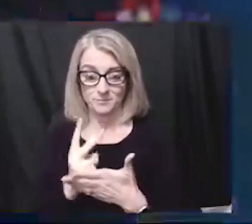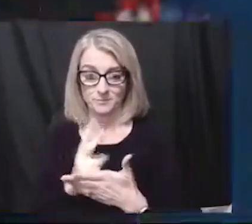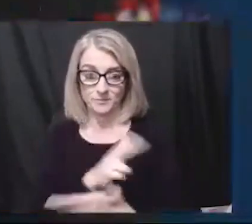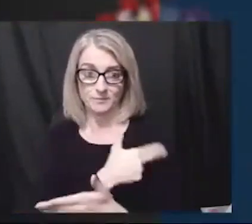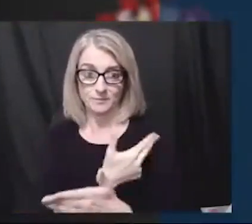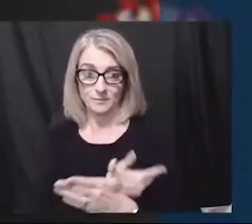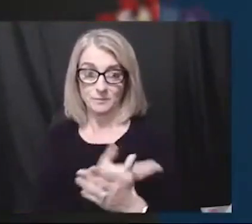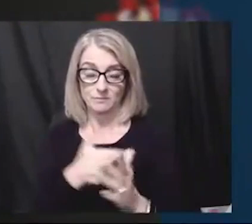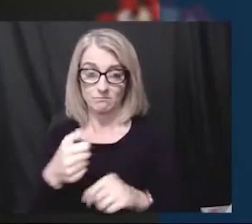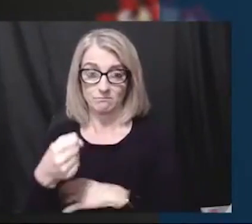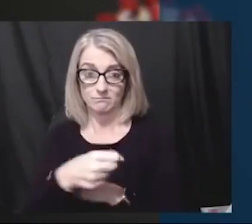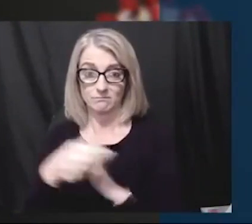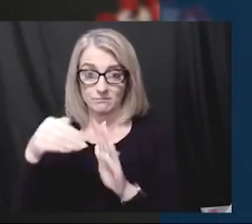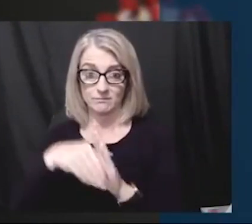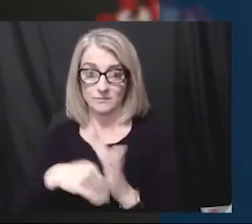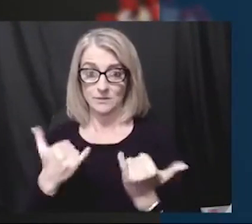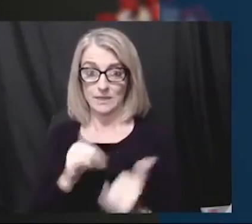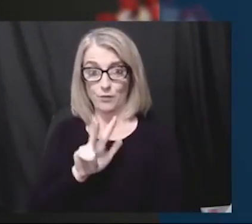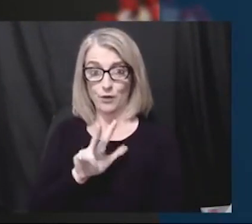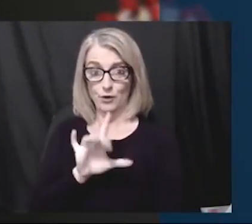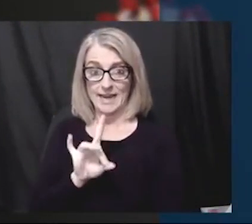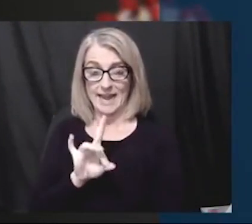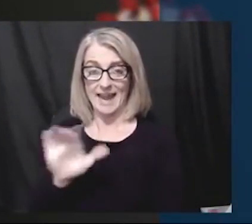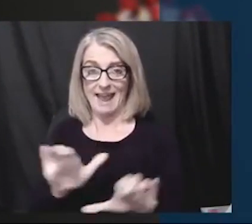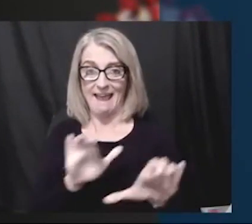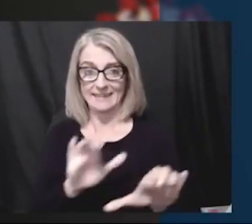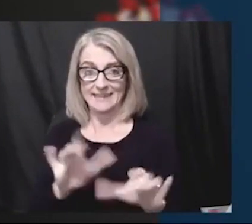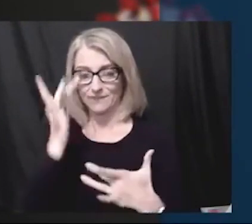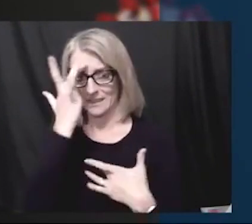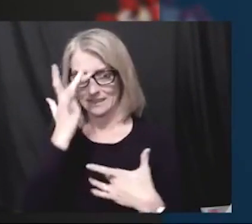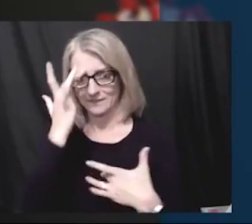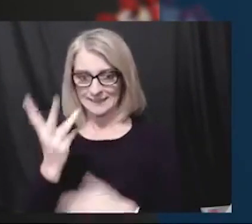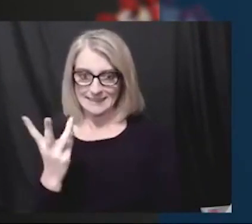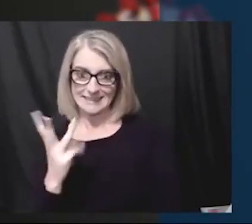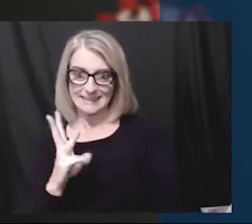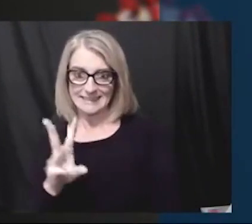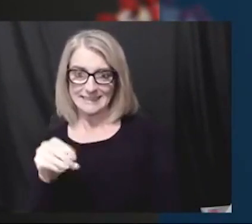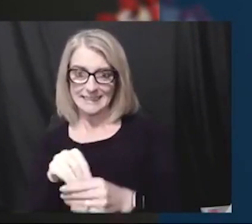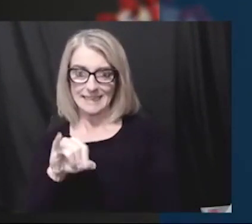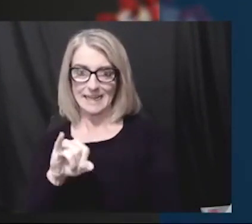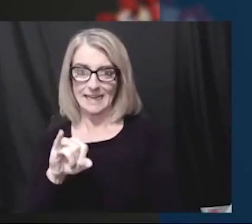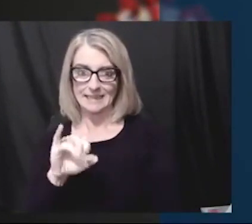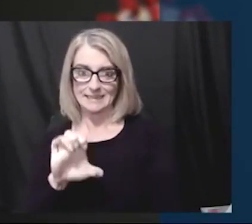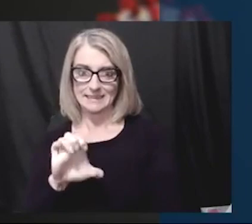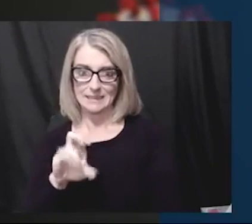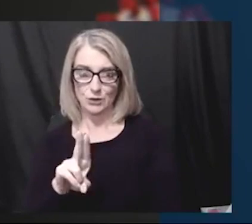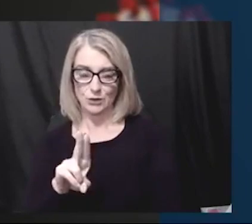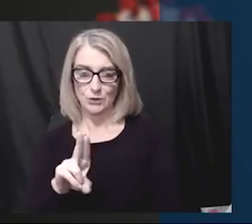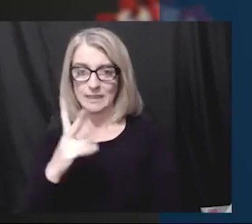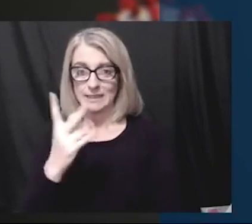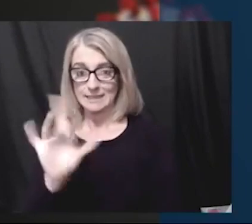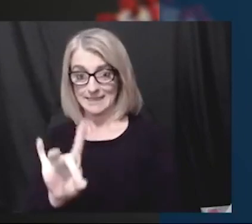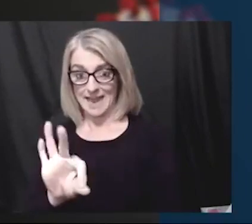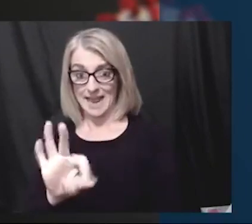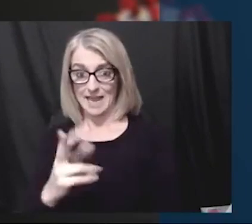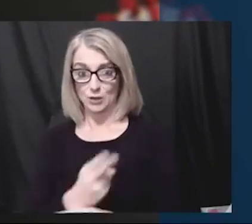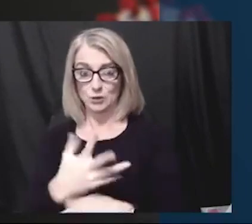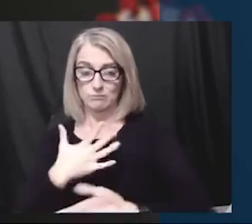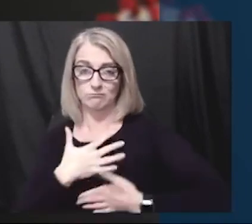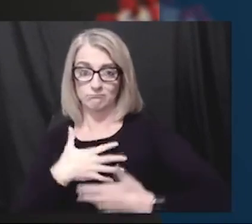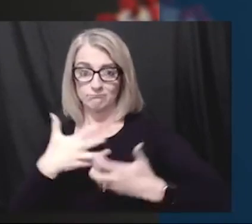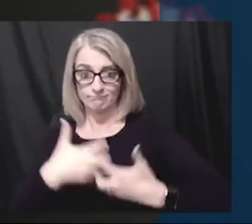it's 90% have had at least one shot and over 80% have had 2 shots. Okay. If vaccines are so dangerous, how